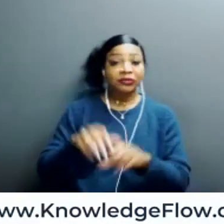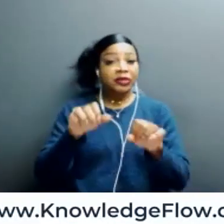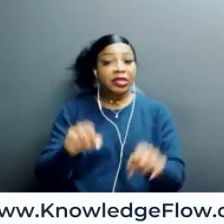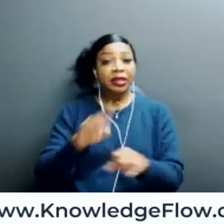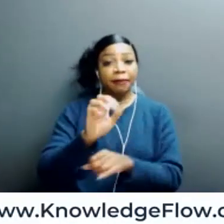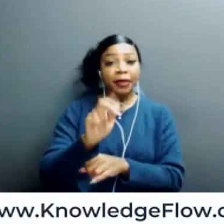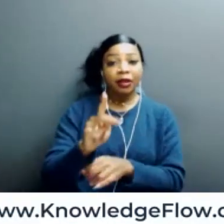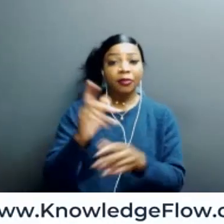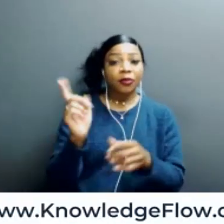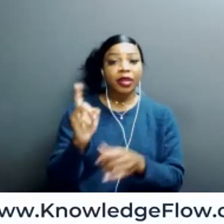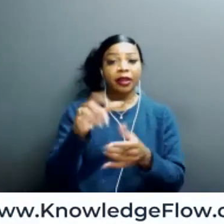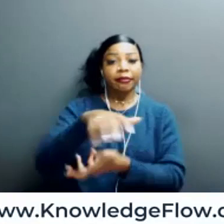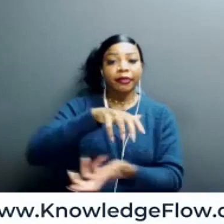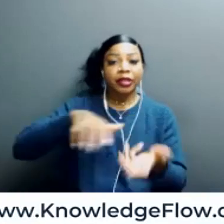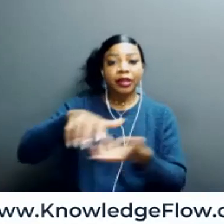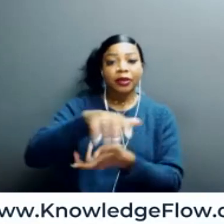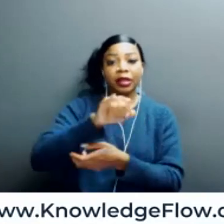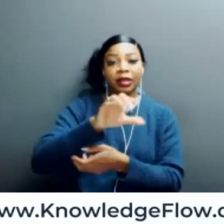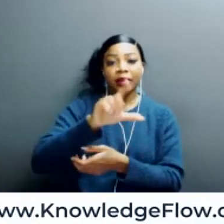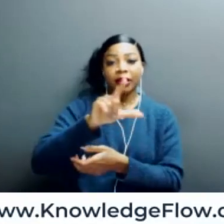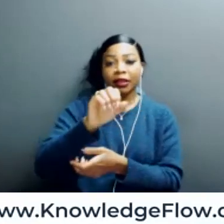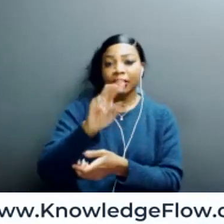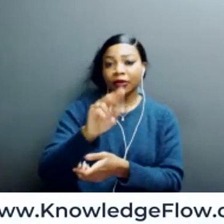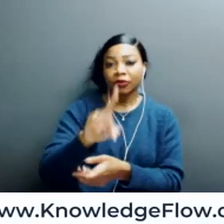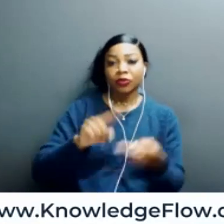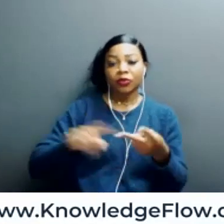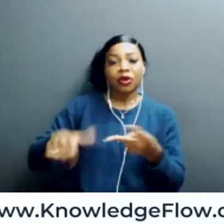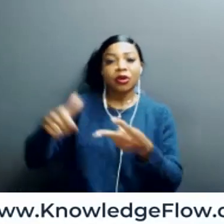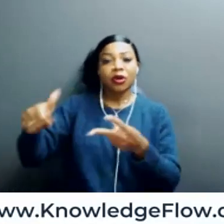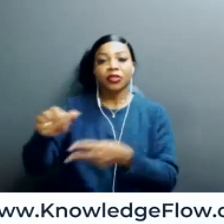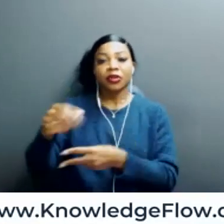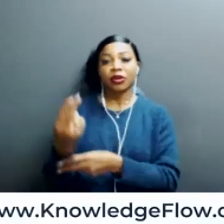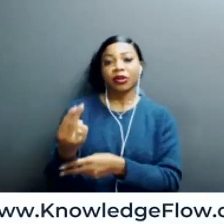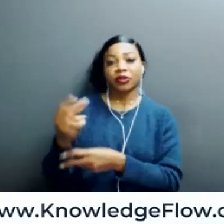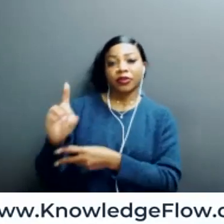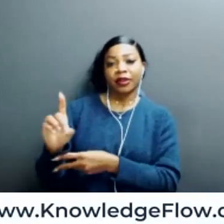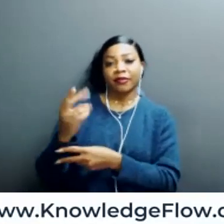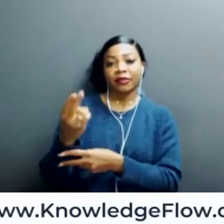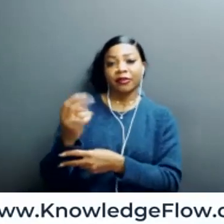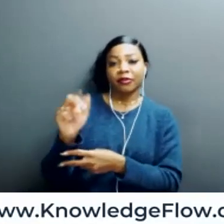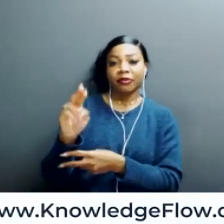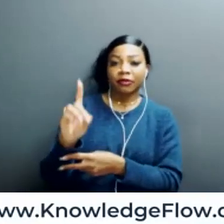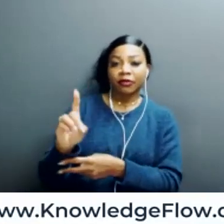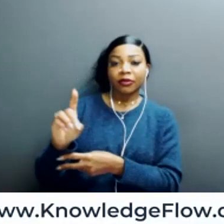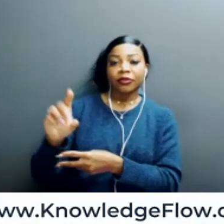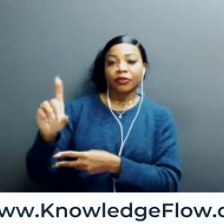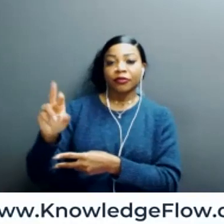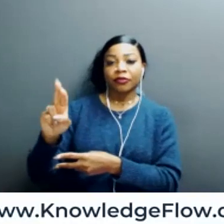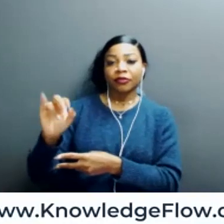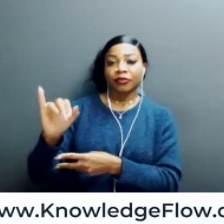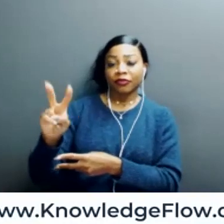cloud or you can back up to a local external hard drive and if you don't know how to do it just ask a friend or a loved one with that